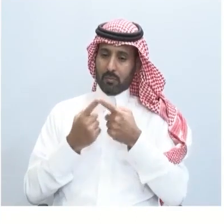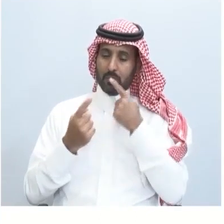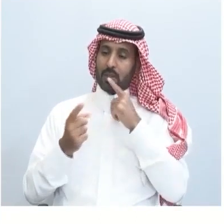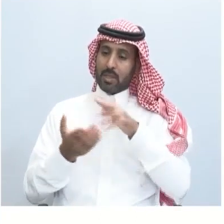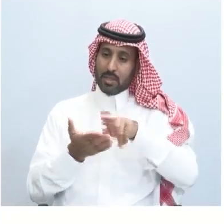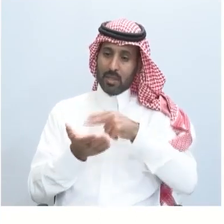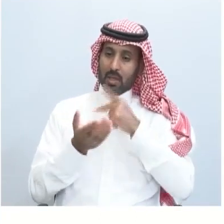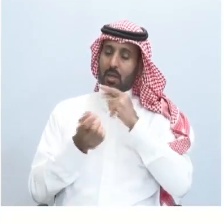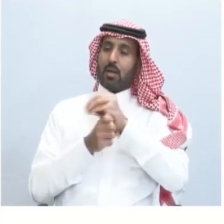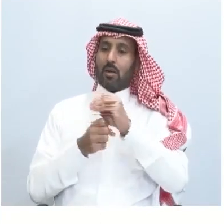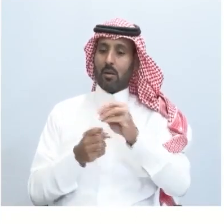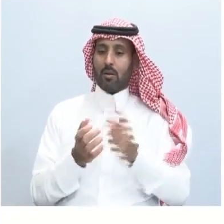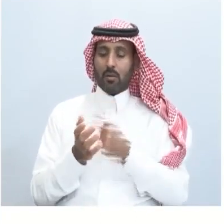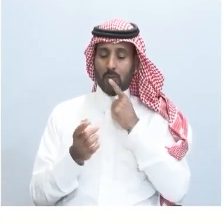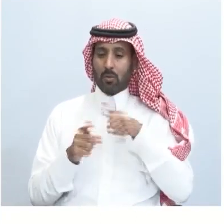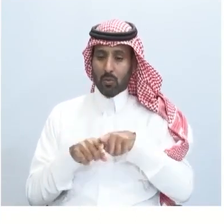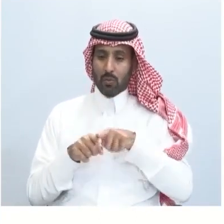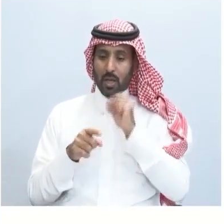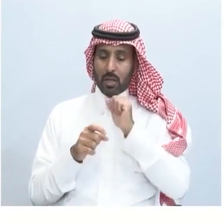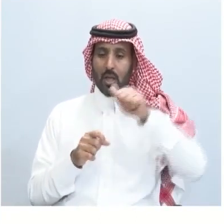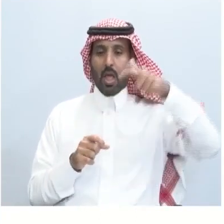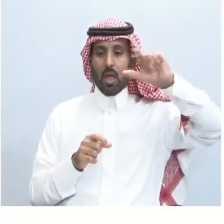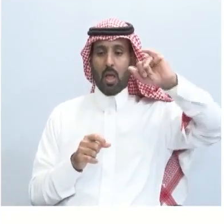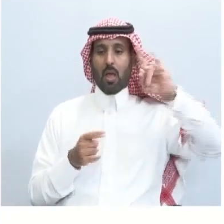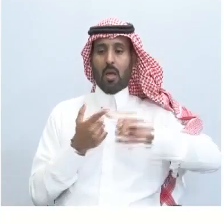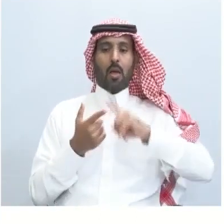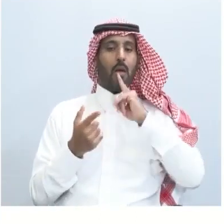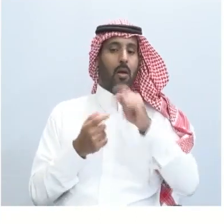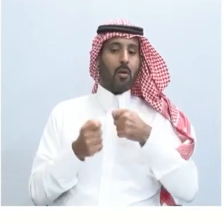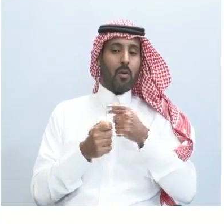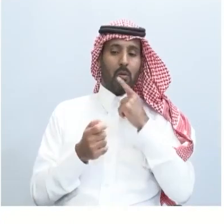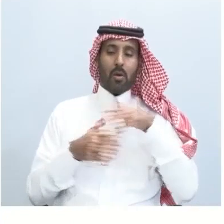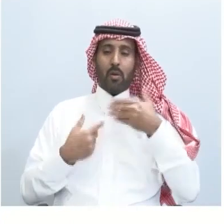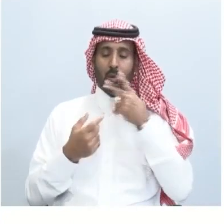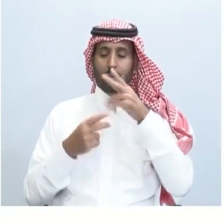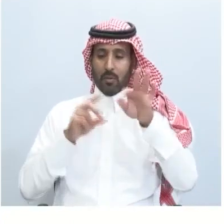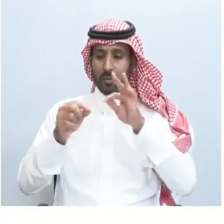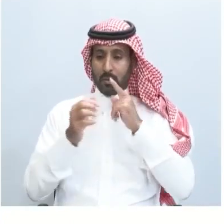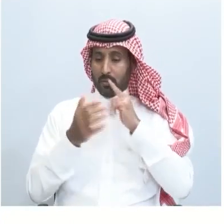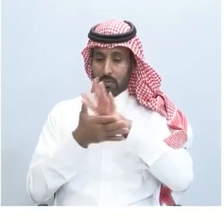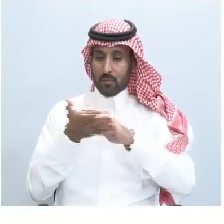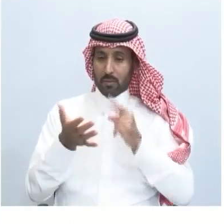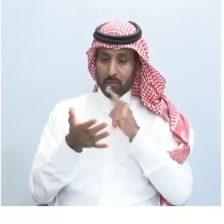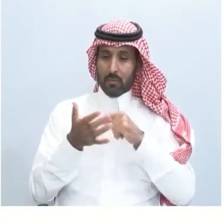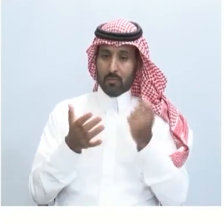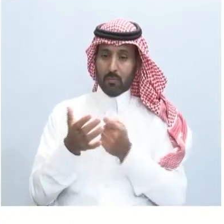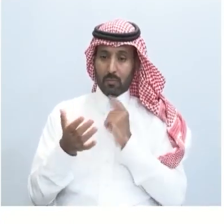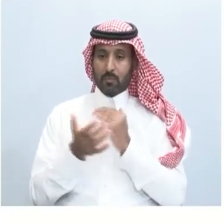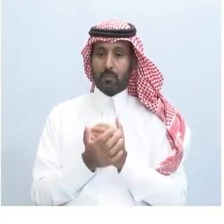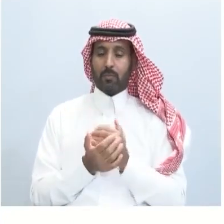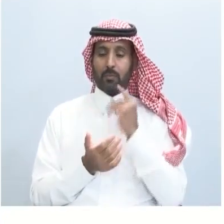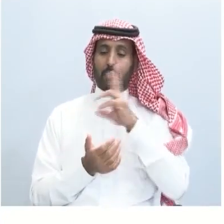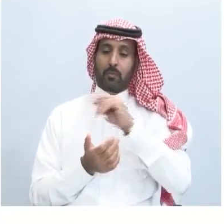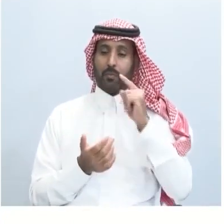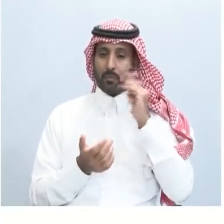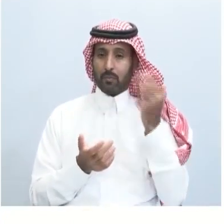me all your news soon. Your friend, Ali. So whatever sport you choose in the chart, you can write the